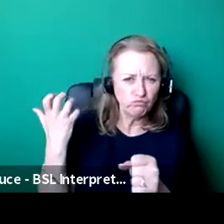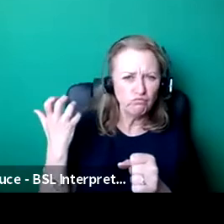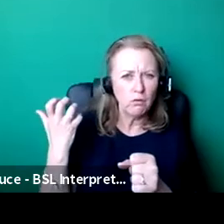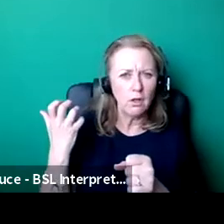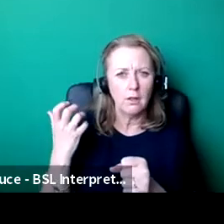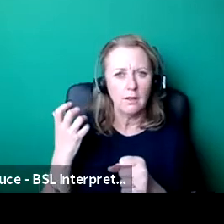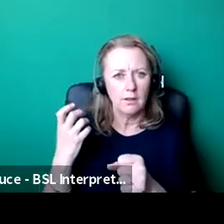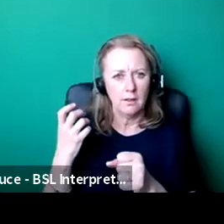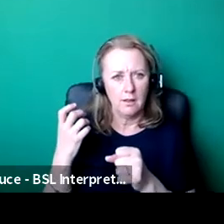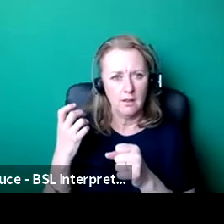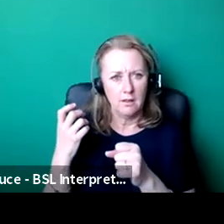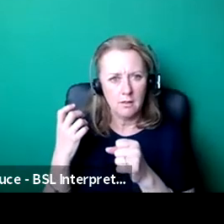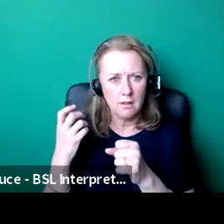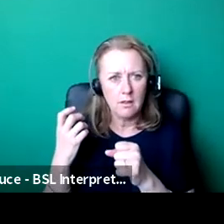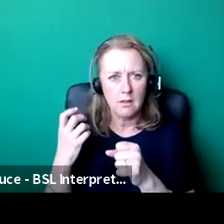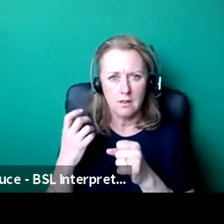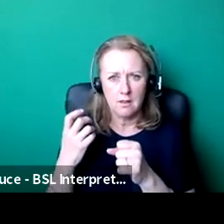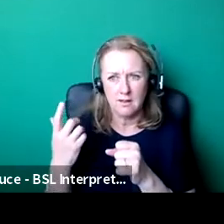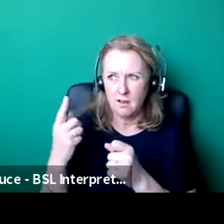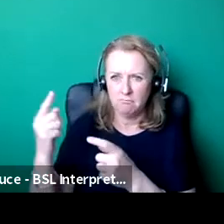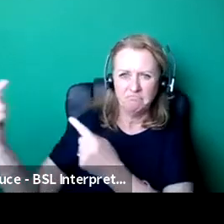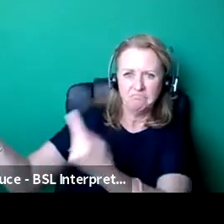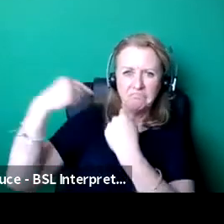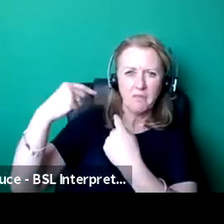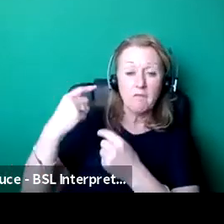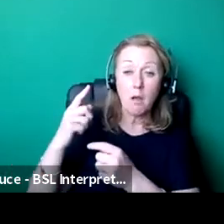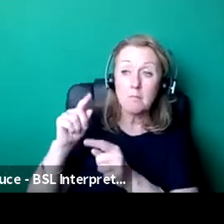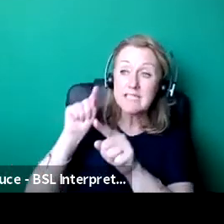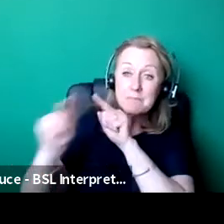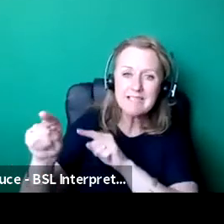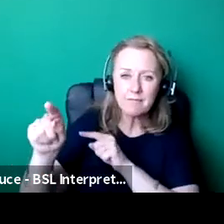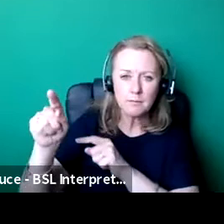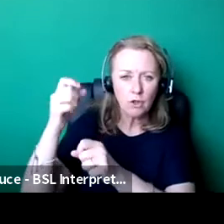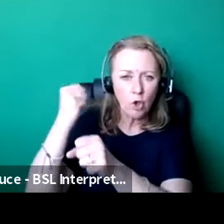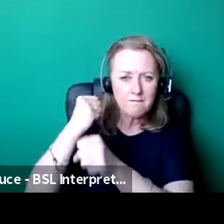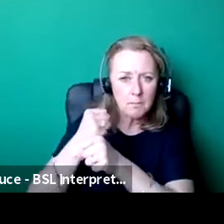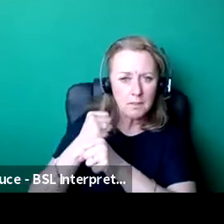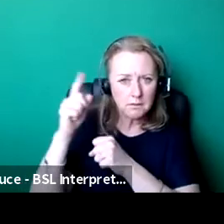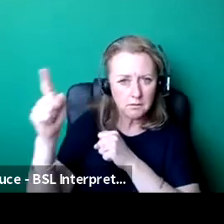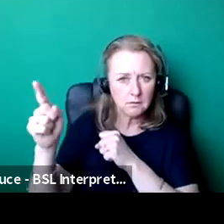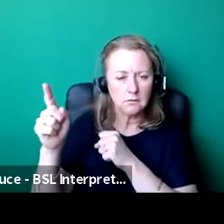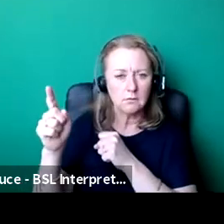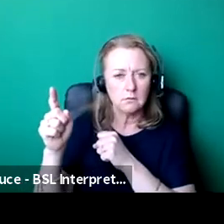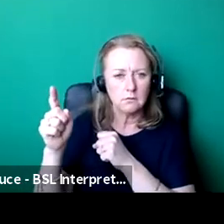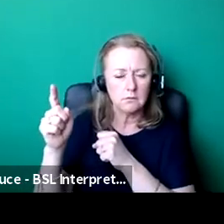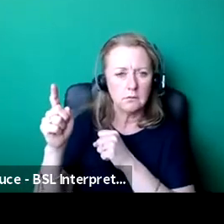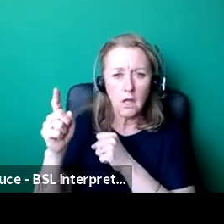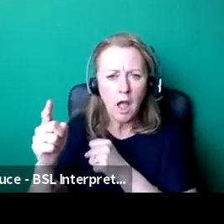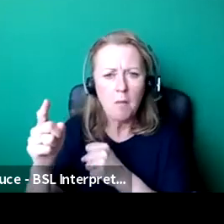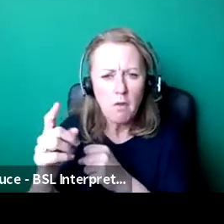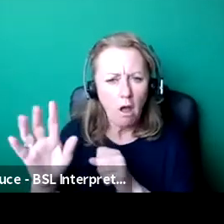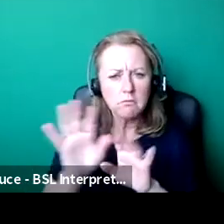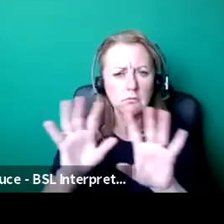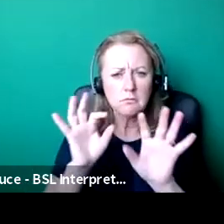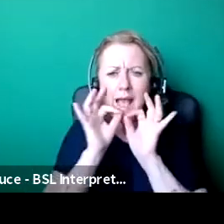armies from particular governments that target particular people. I'm not addressing this this question to anyone in particular, but